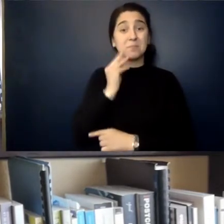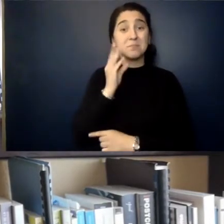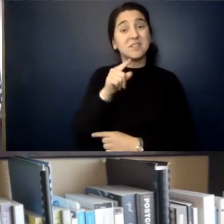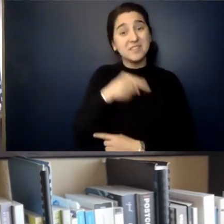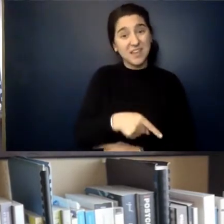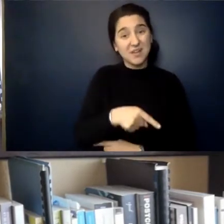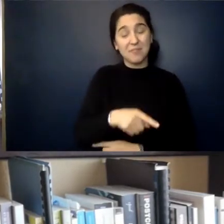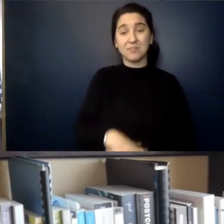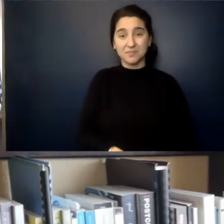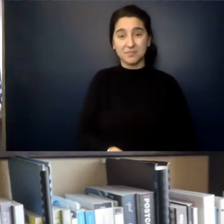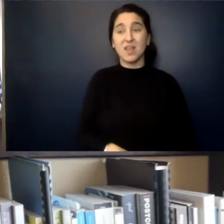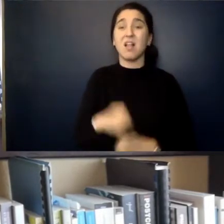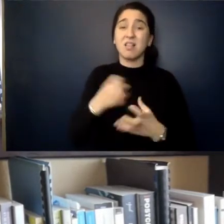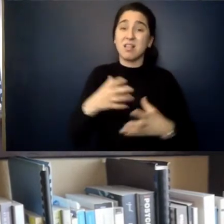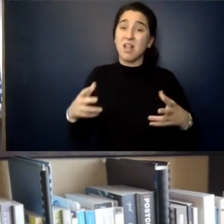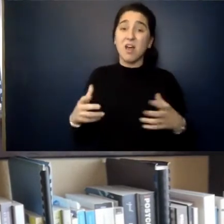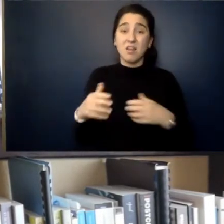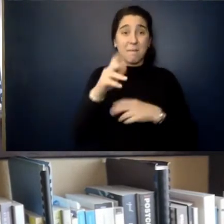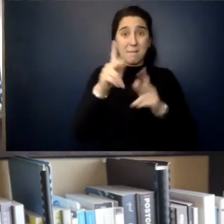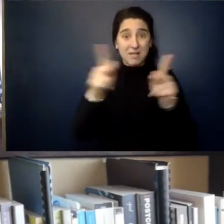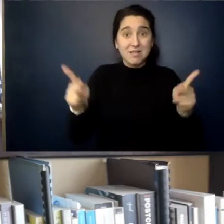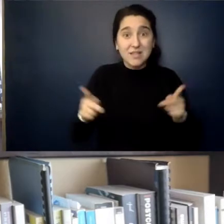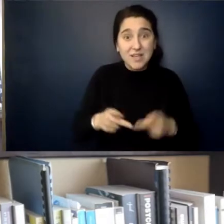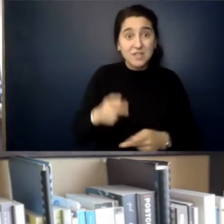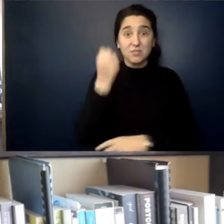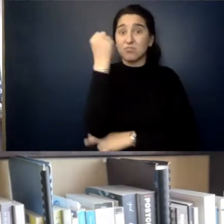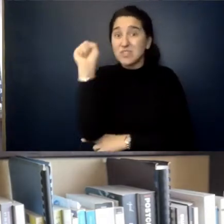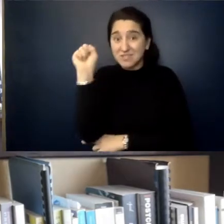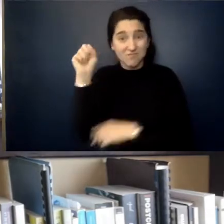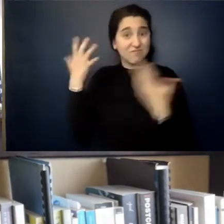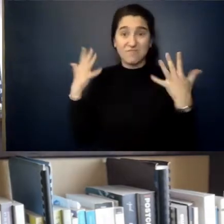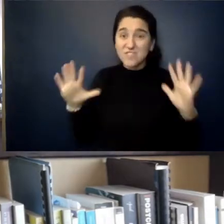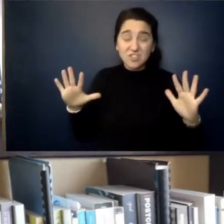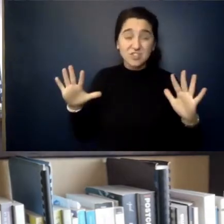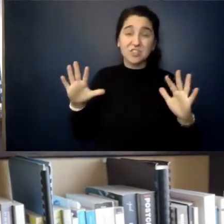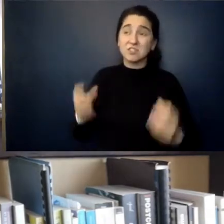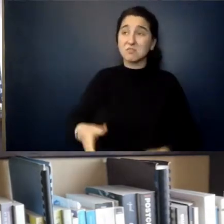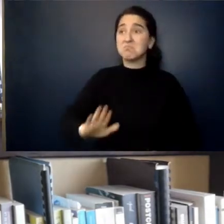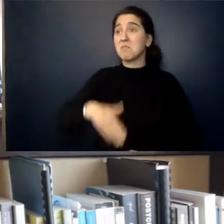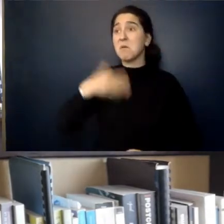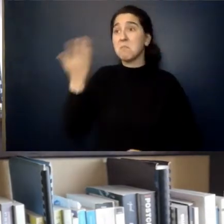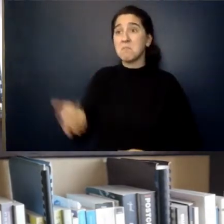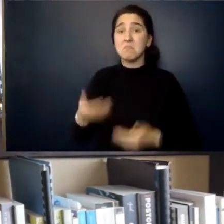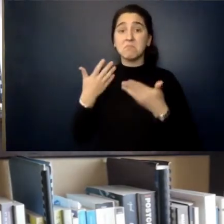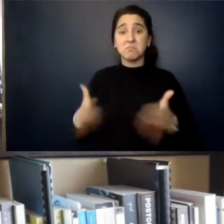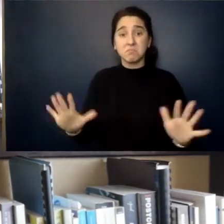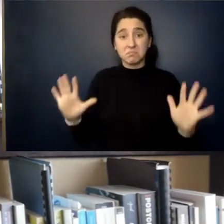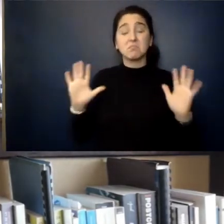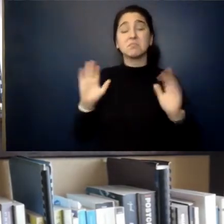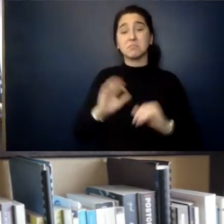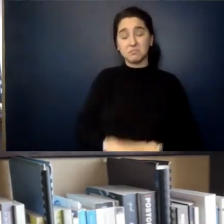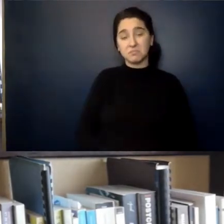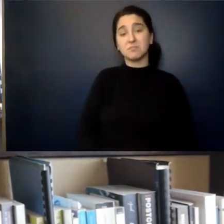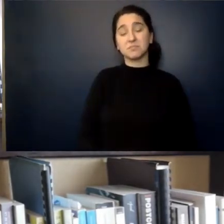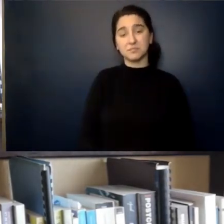All this through a bloody and devastating military force.